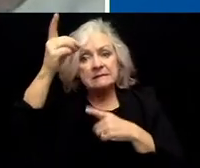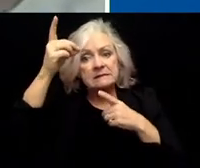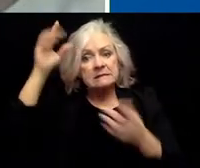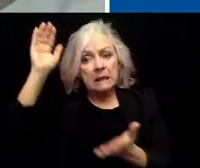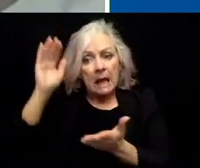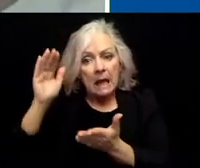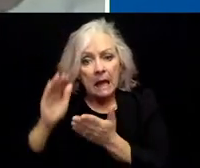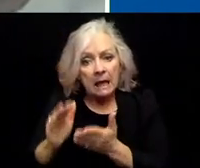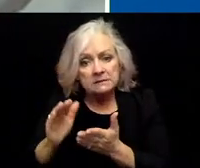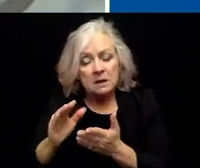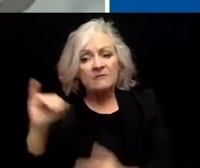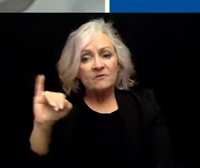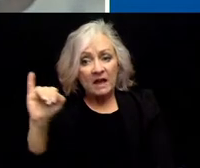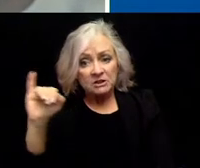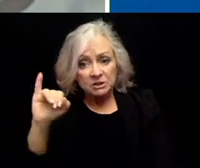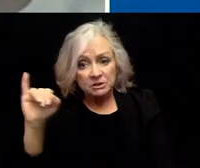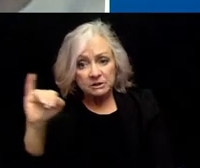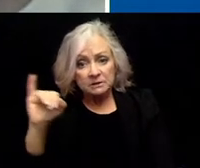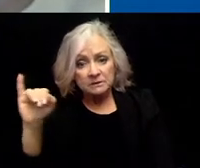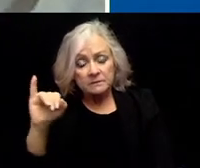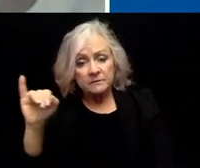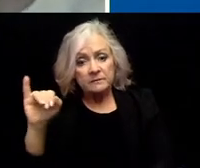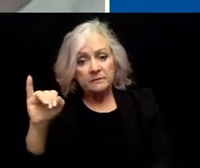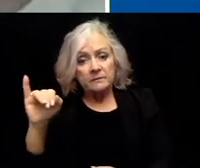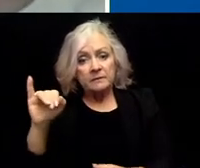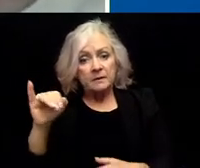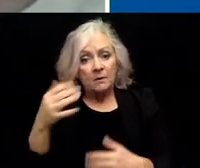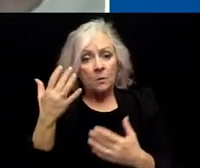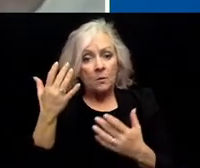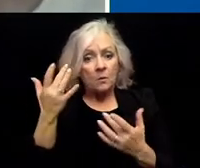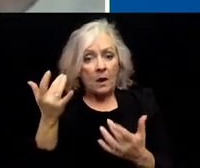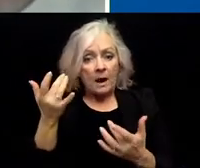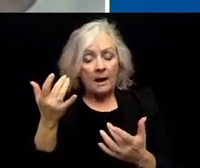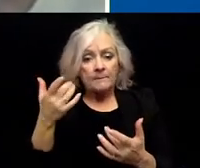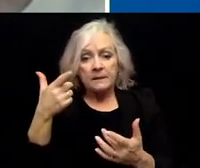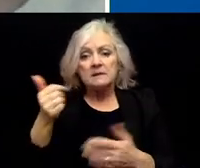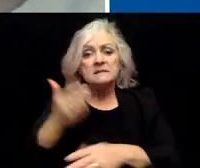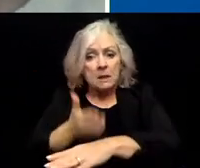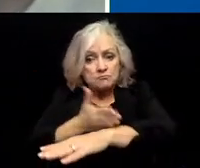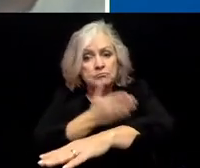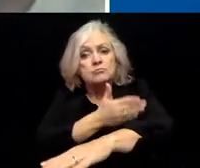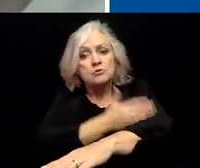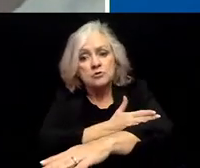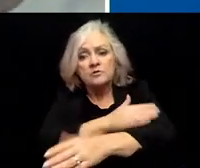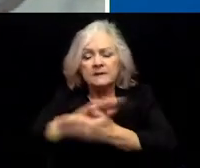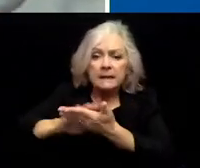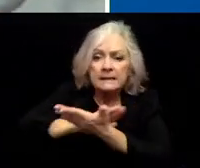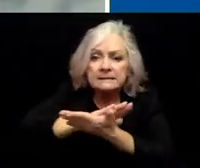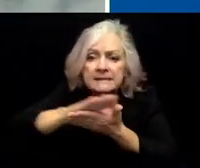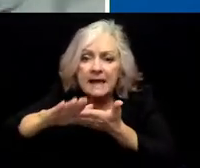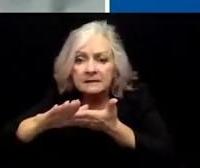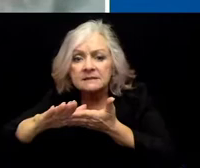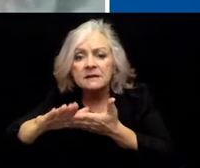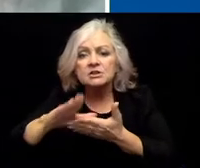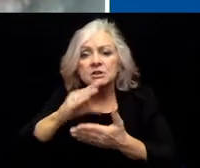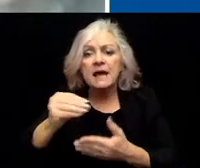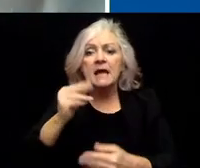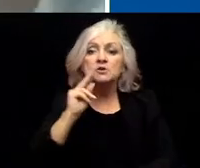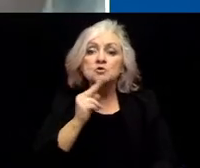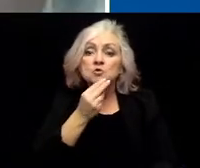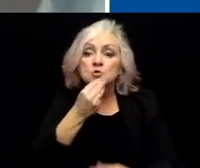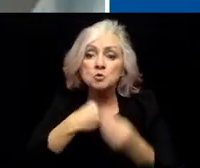infectious diseases have become a rarity in most parts of the developed world, is because of improvements in sanitation, hygiene, and nutrition. So